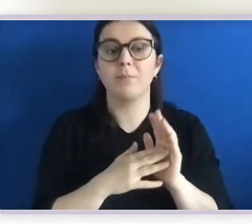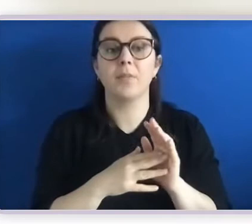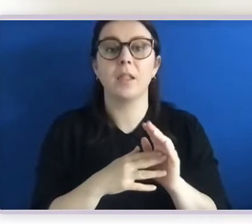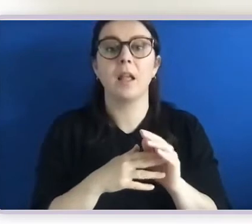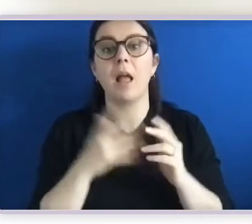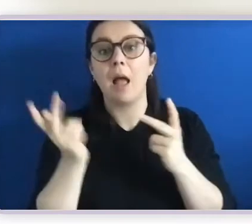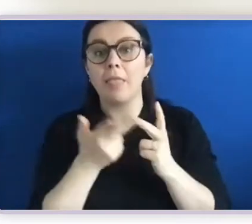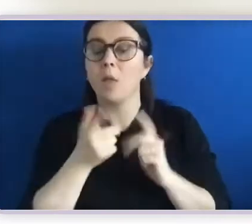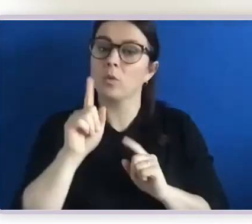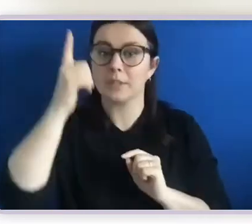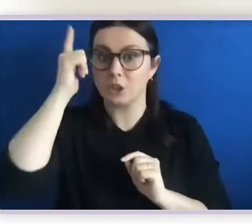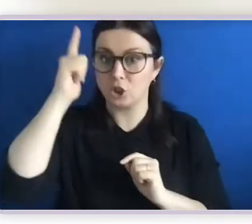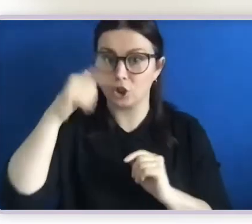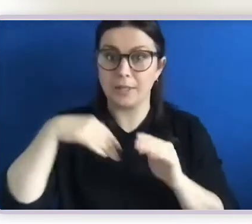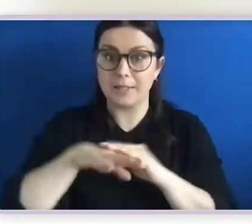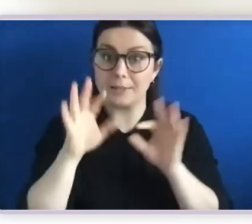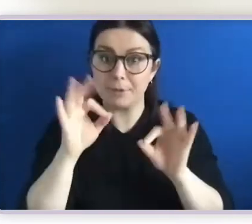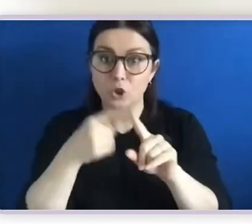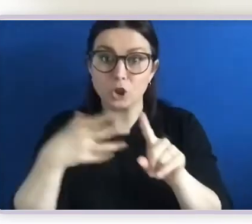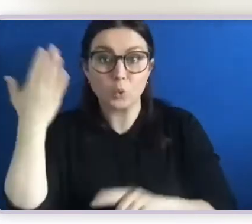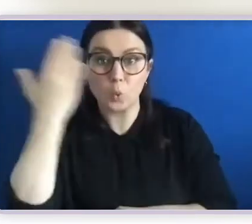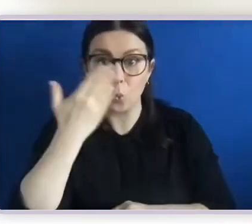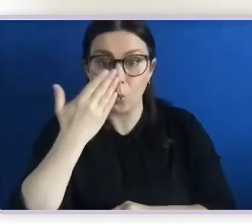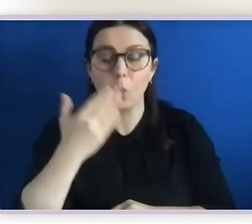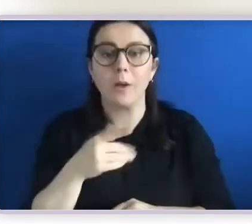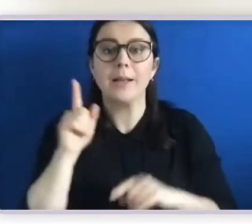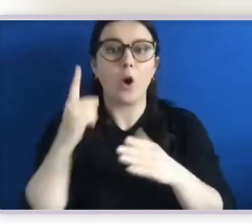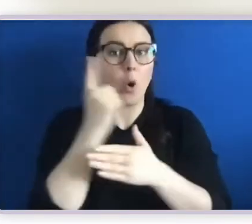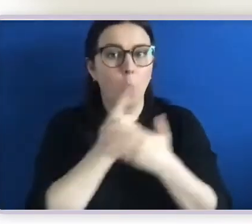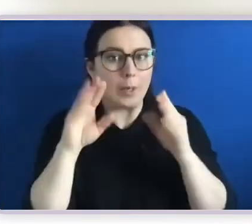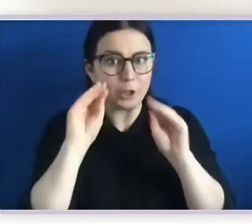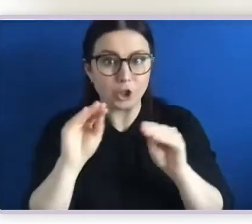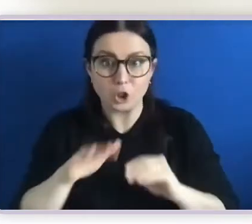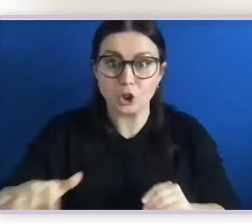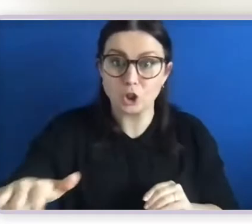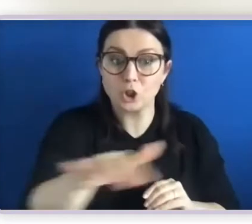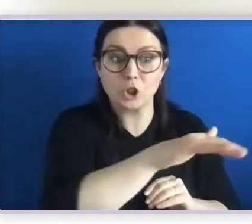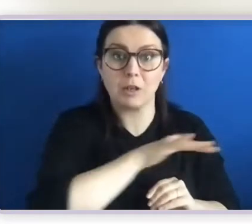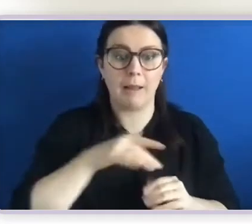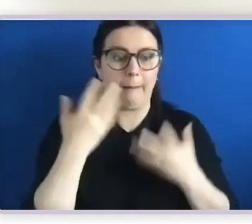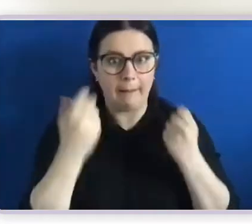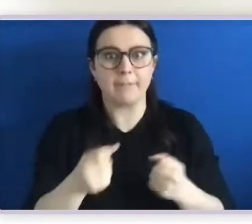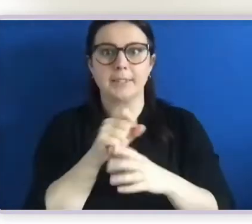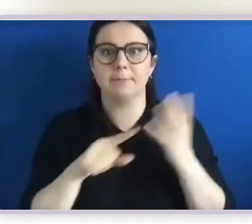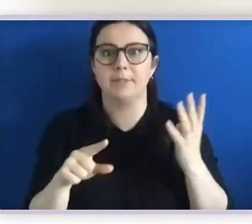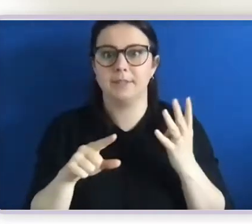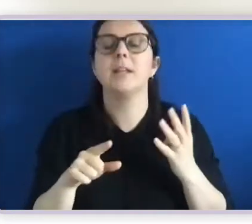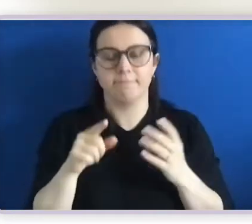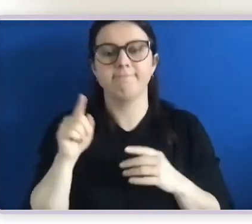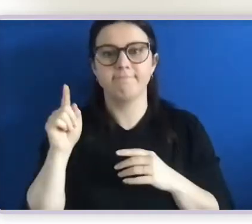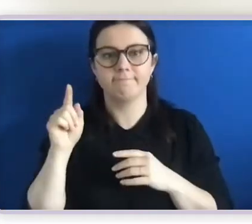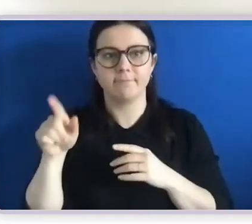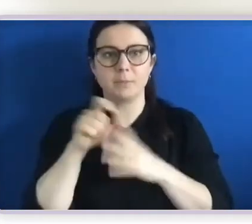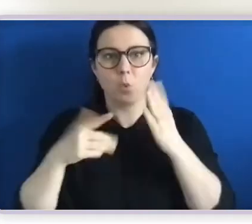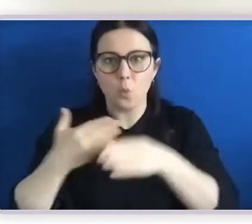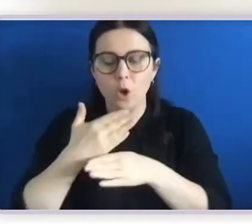school who's only teaching children with disabilities is a disability worker, or a teacher who is in a